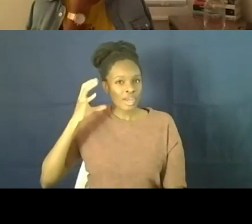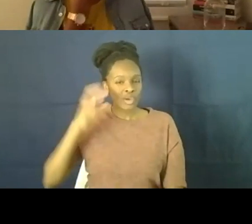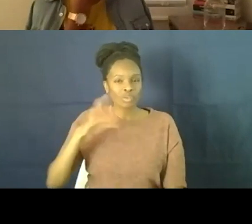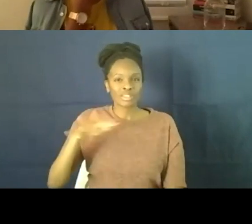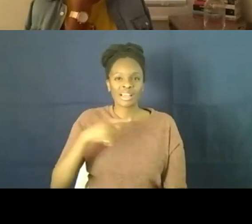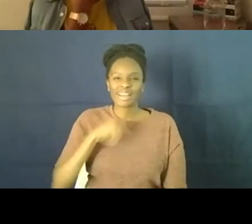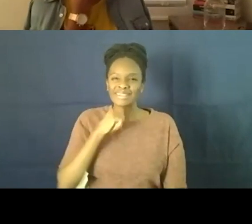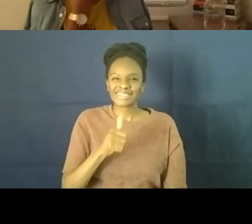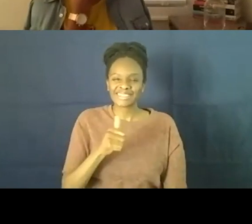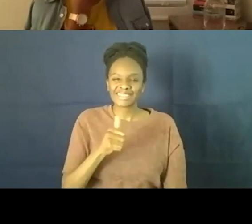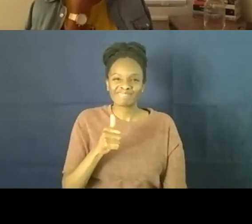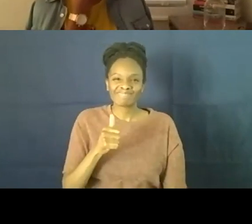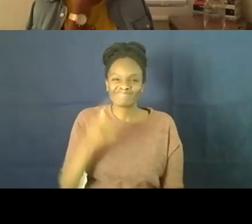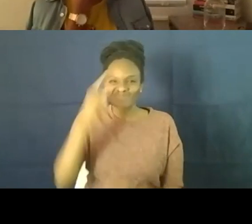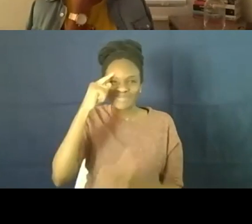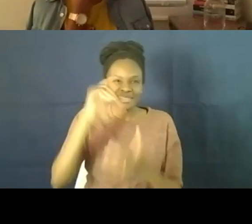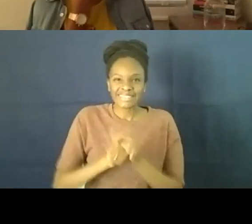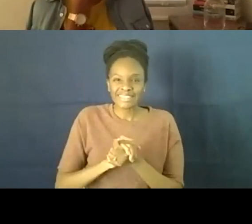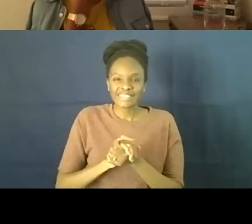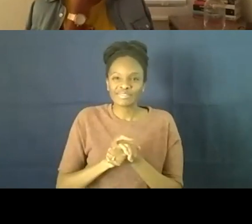it. To me, it felt